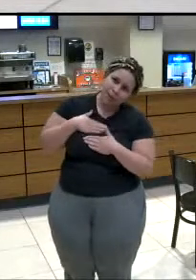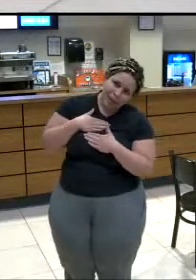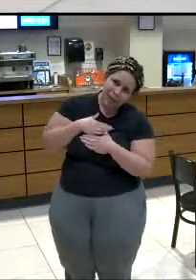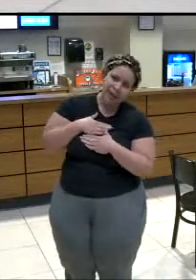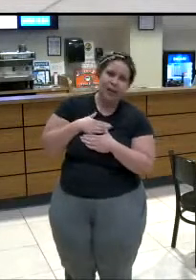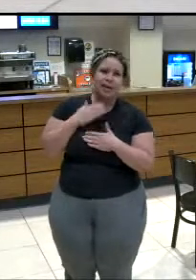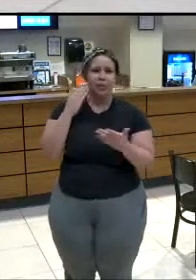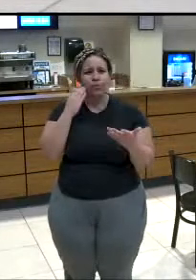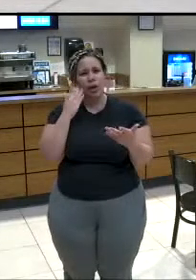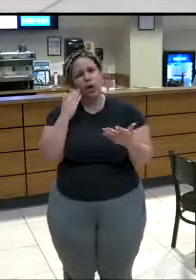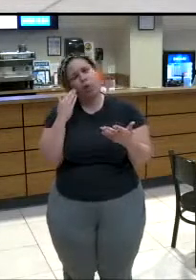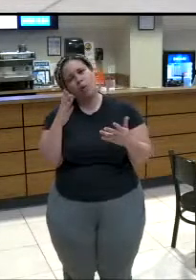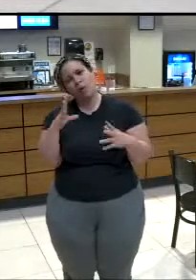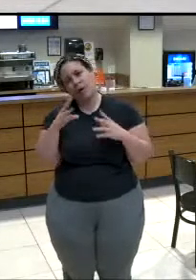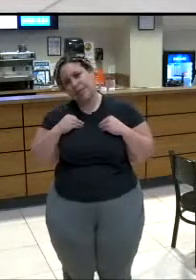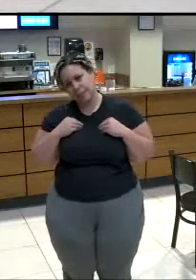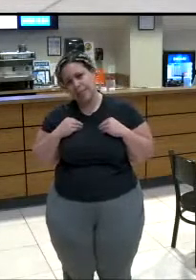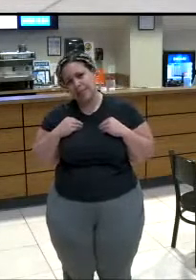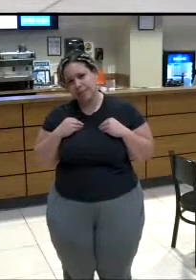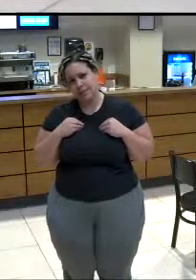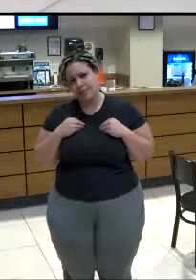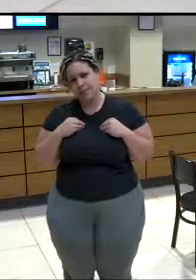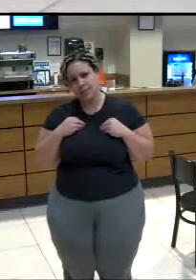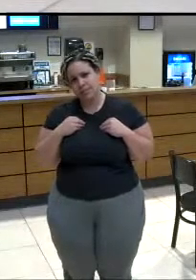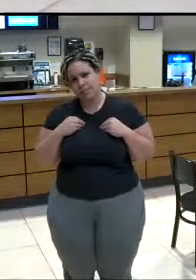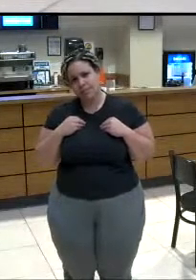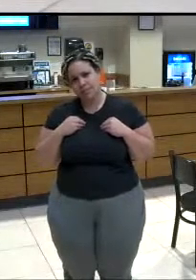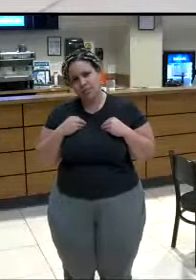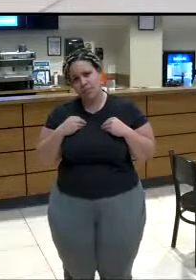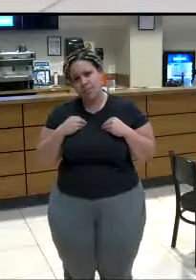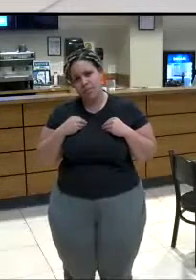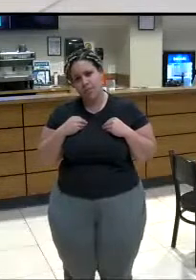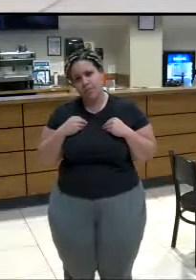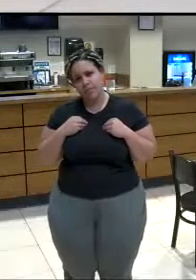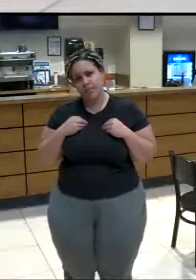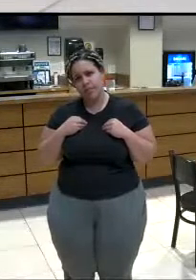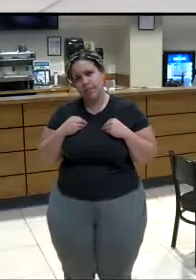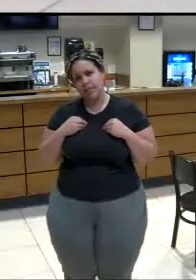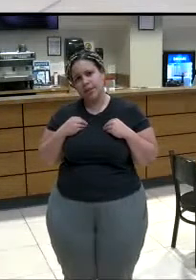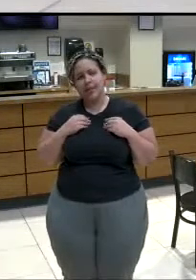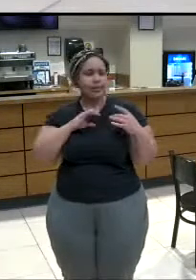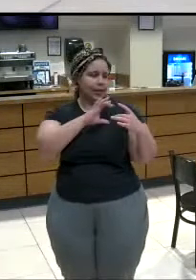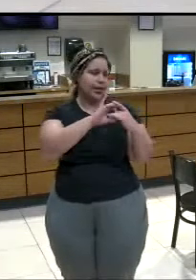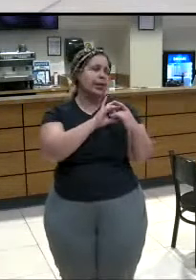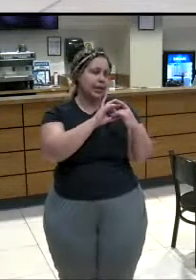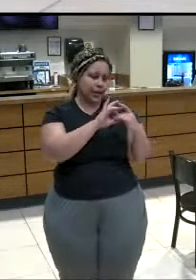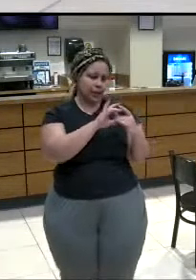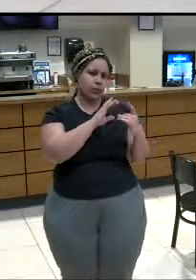acceptance, like some of those types of things. Yeah, it'll all go to the climate and culture. That's the